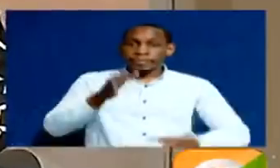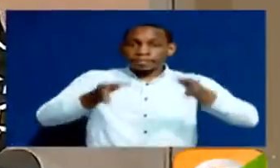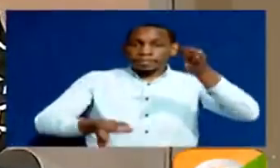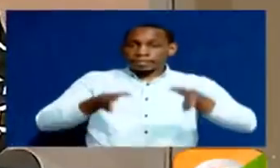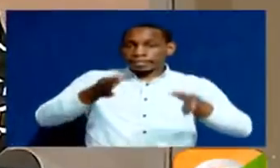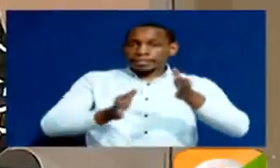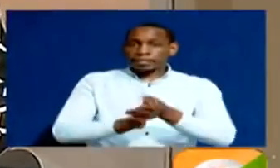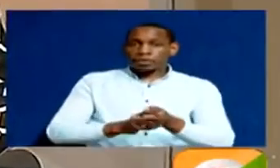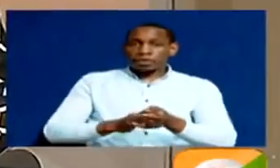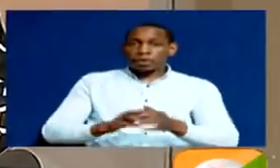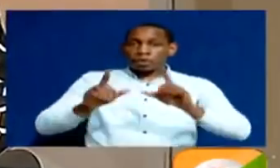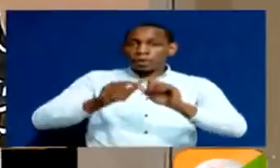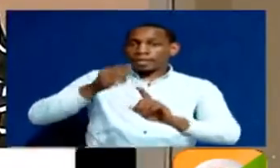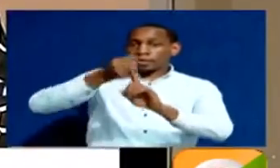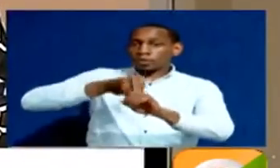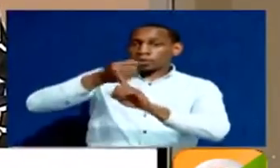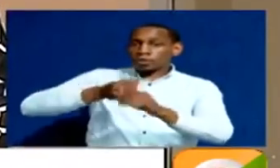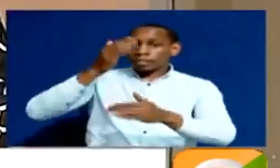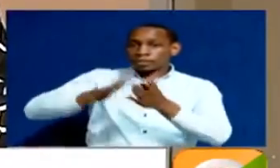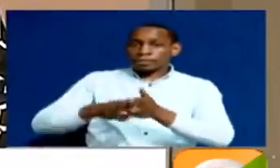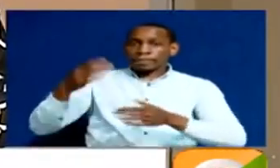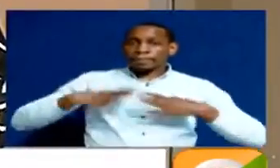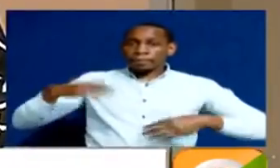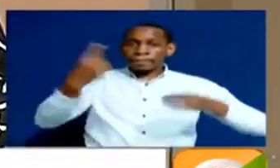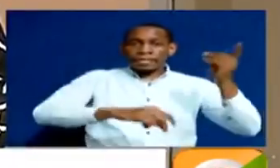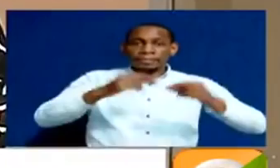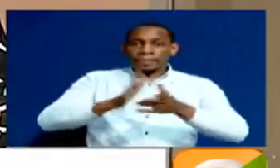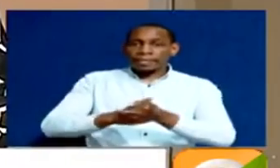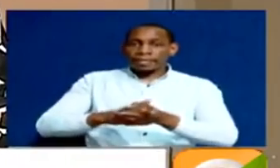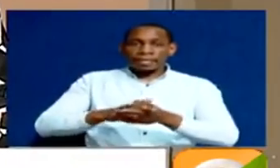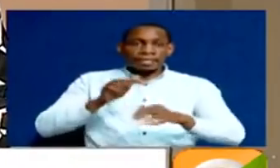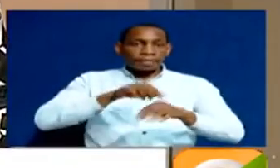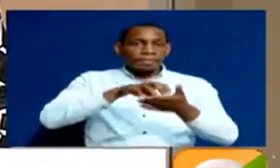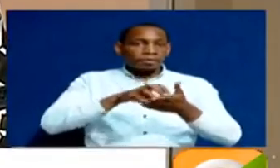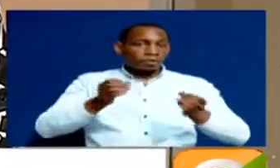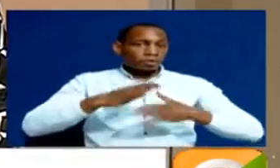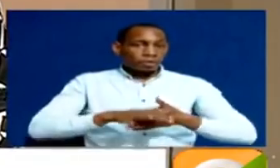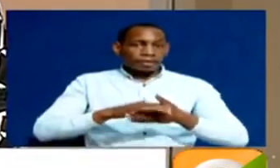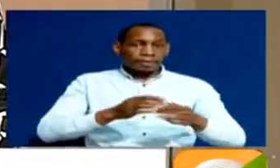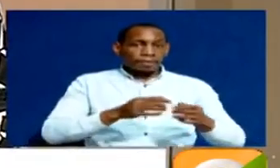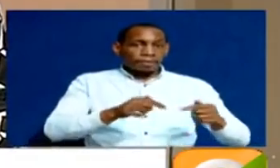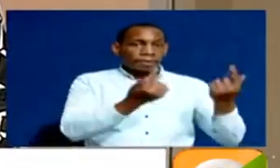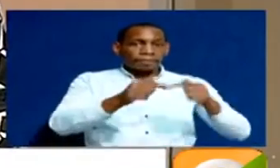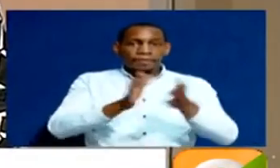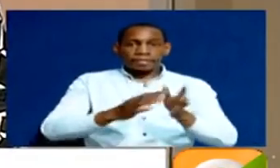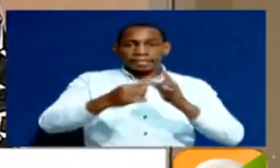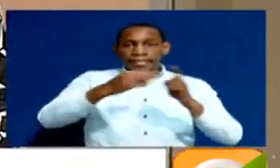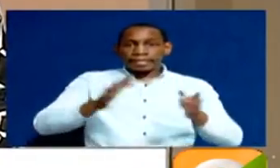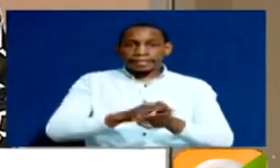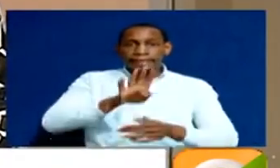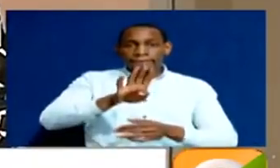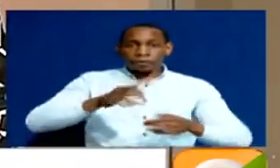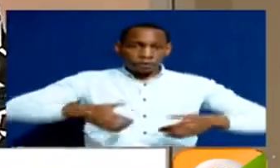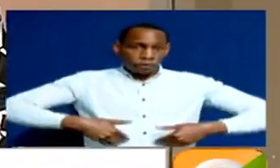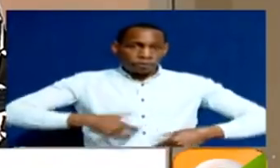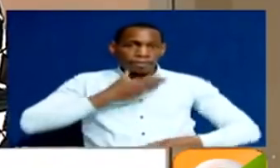Justice, justice. A strong message to stop mob justice after an unthinkable violence that ended the lives of four